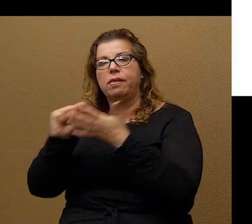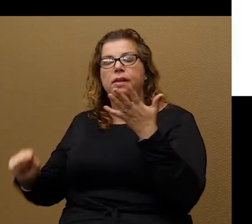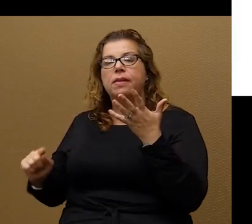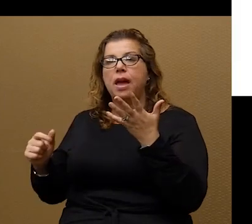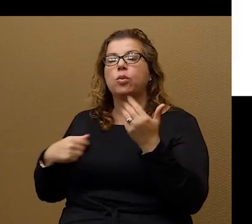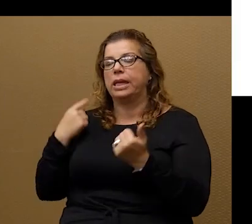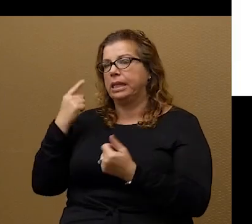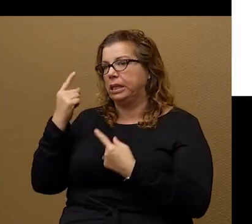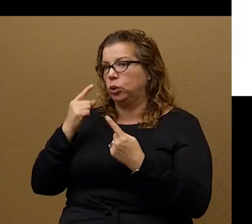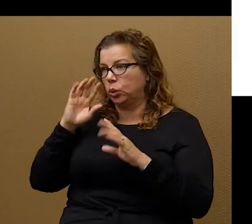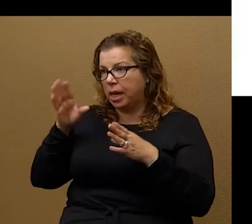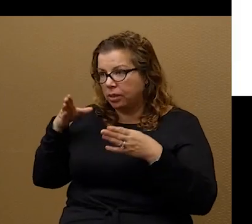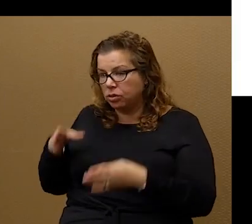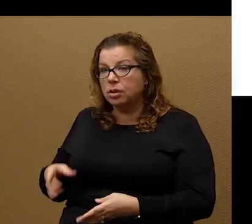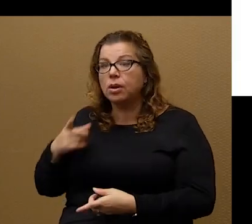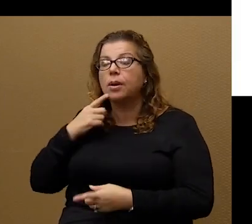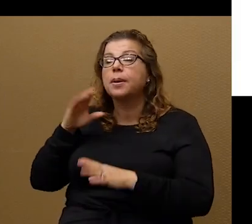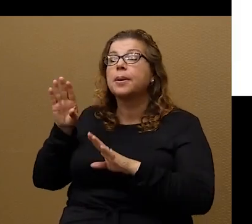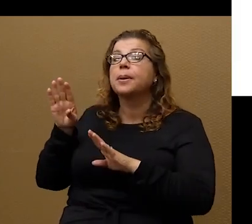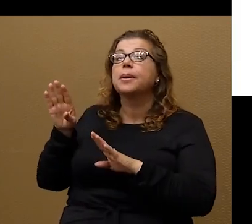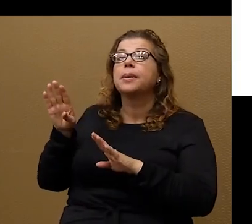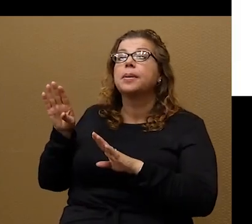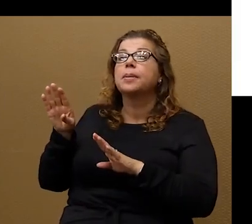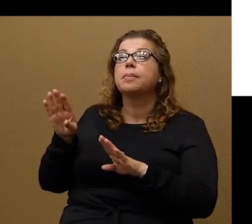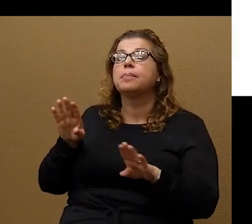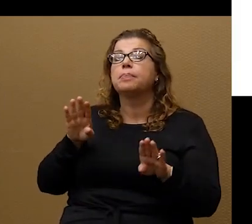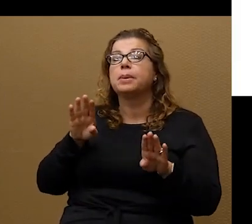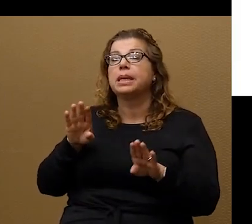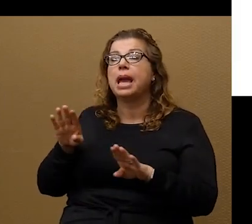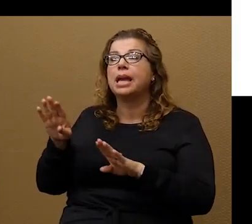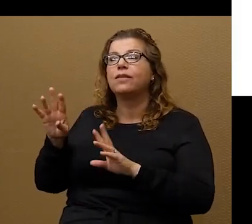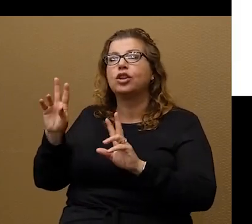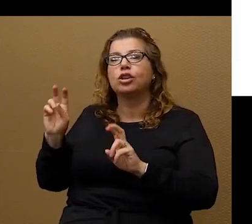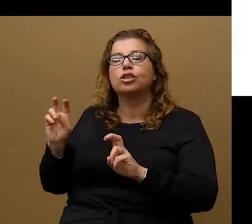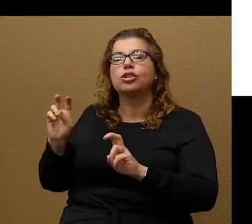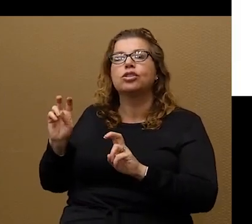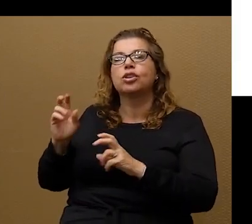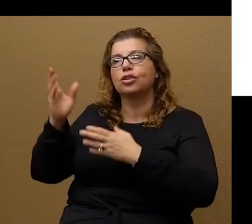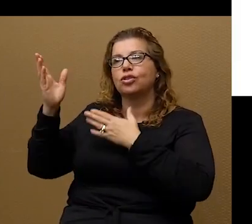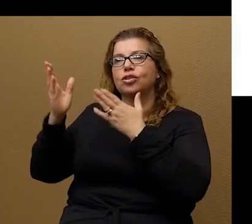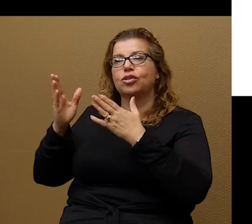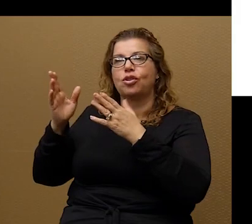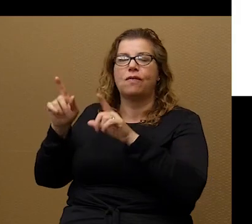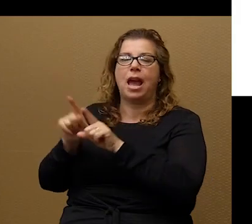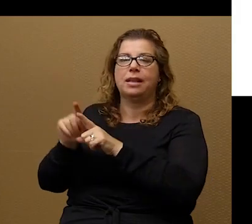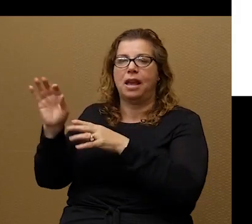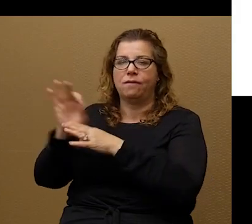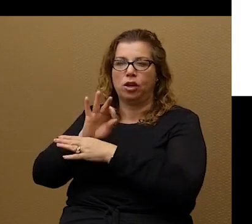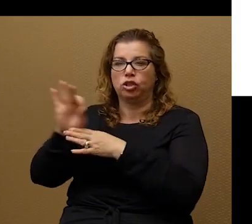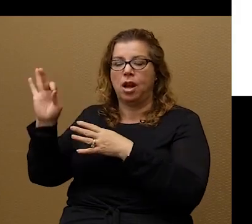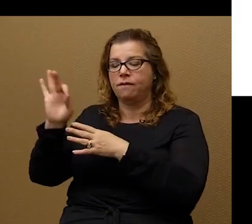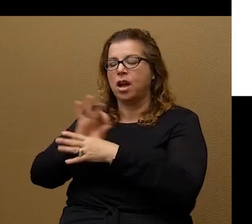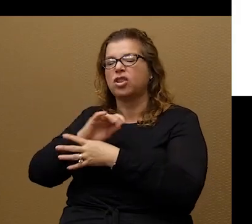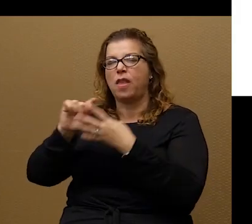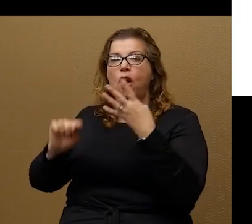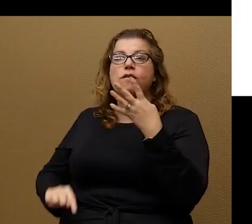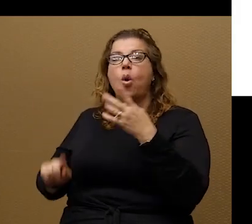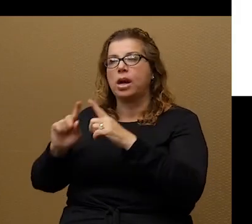consideration. Behaviors serves a function, and there's 4 different functions that I'll go